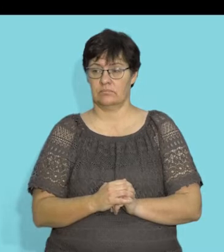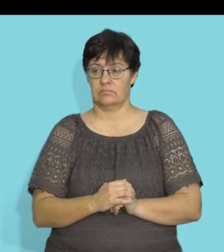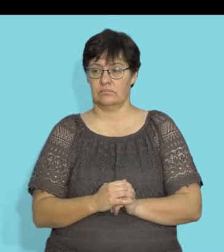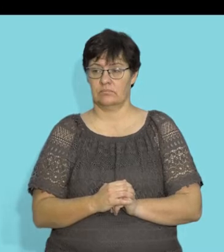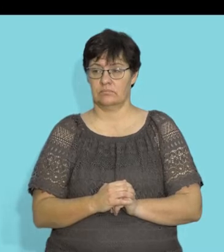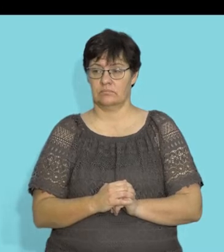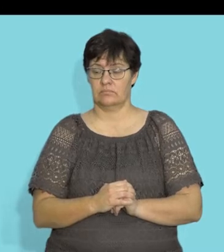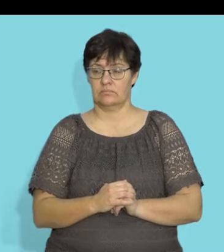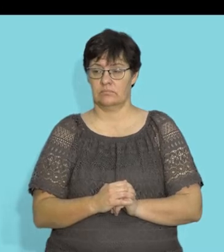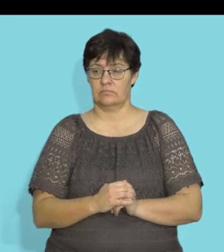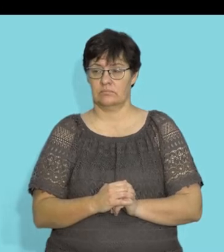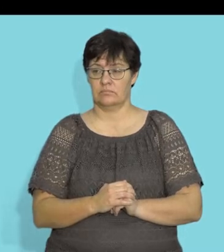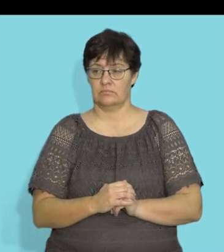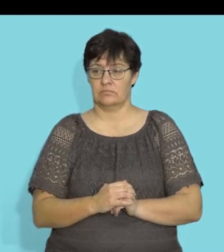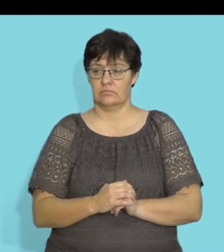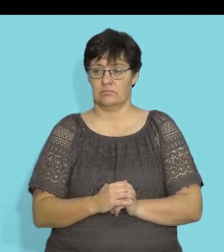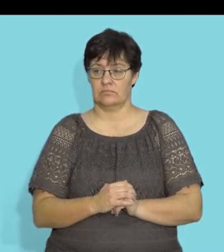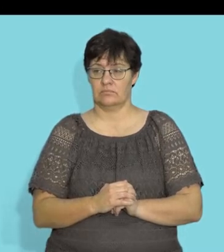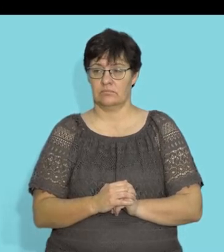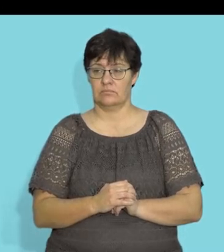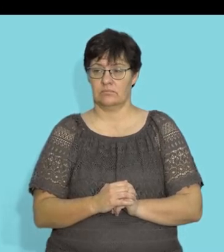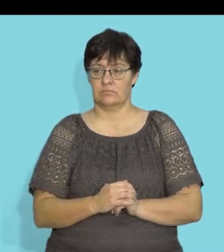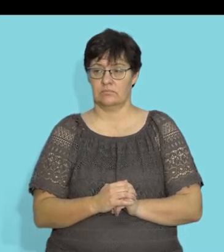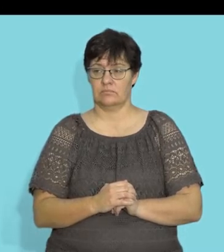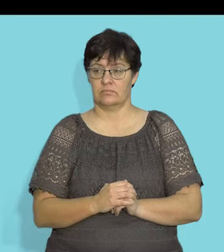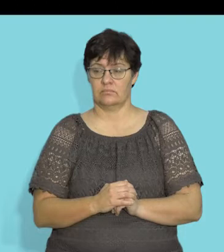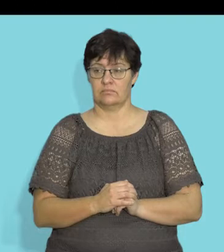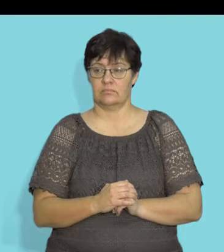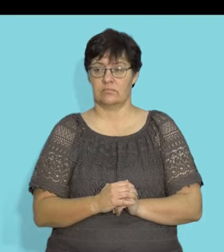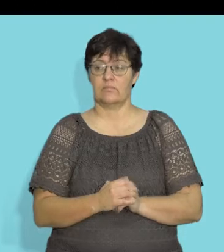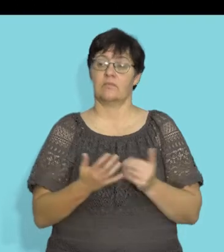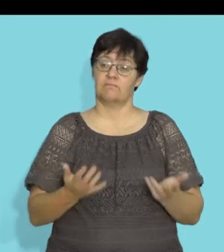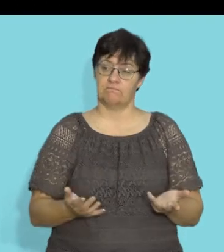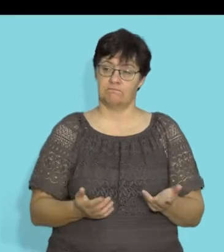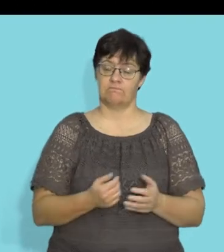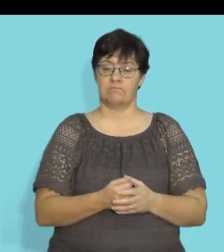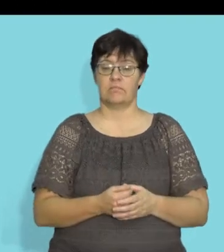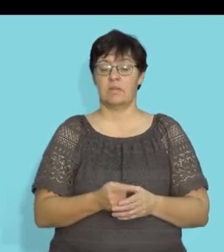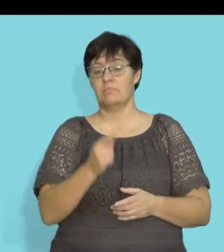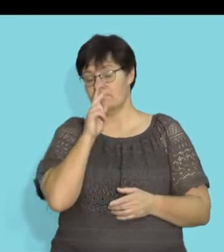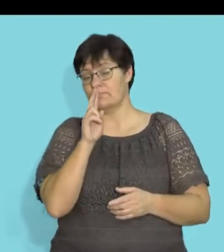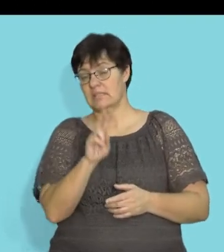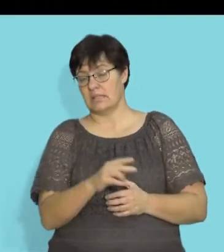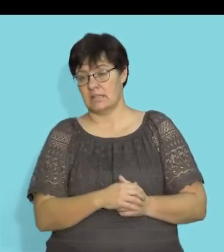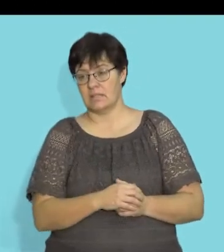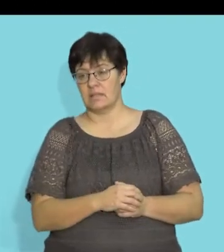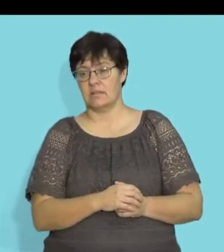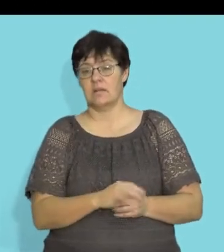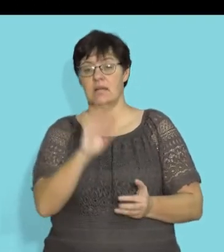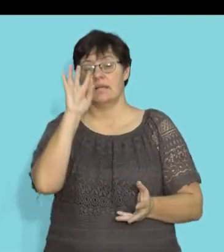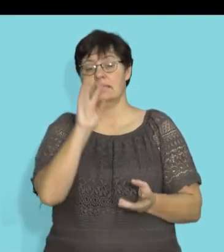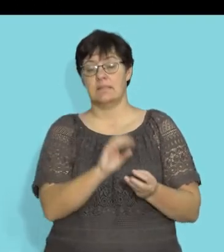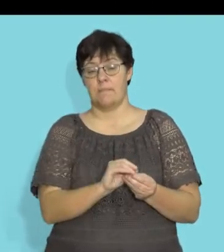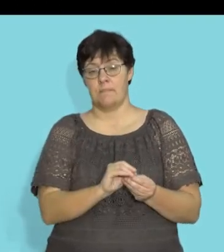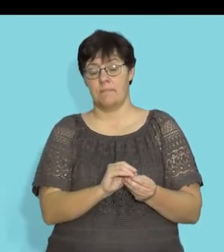There we go, negative a third. So we can see that the sum